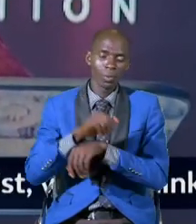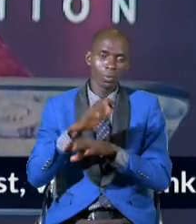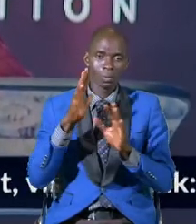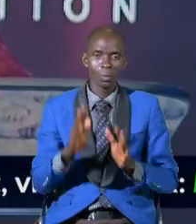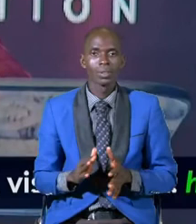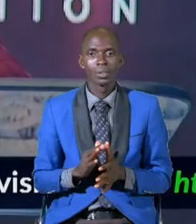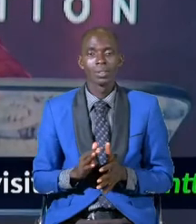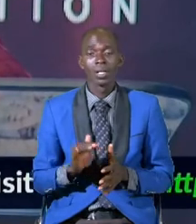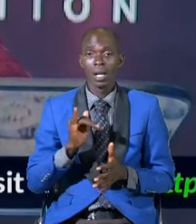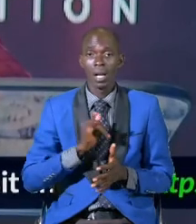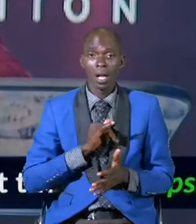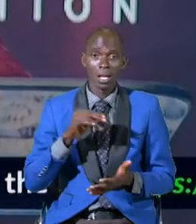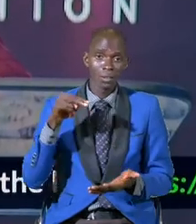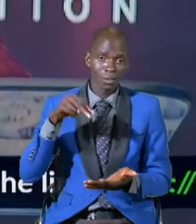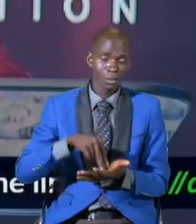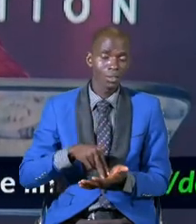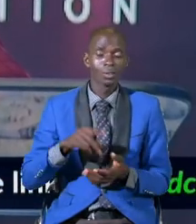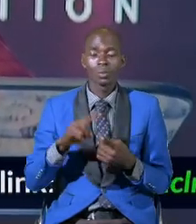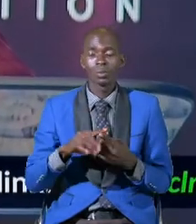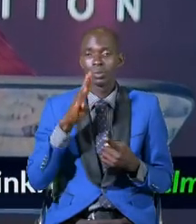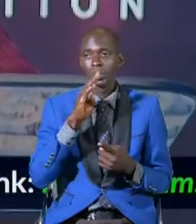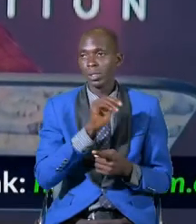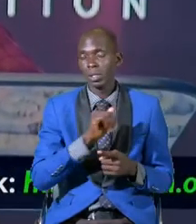I stand to be a mountain mover.